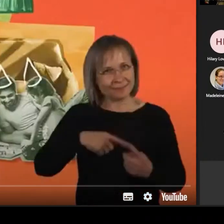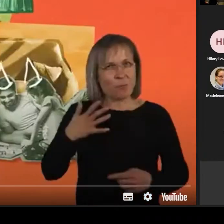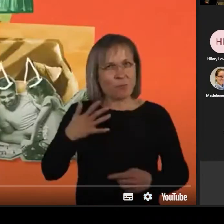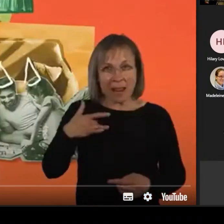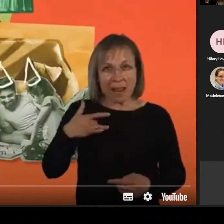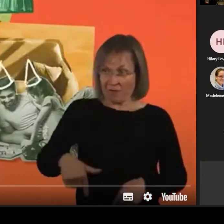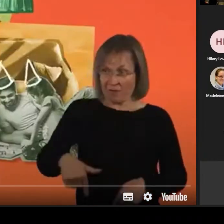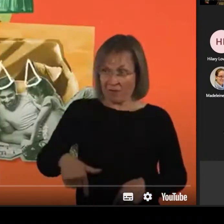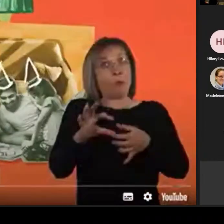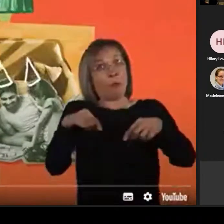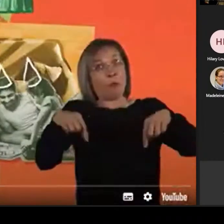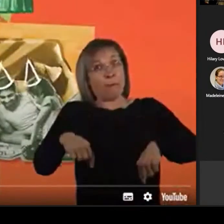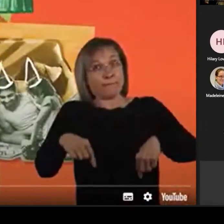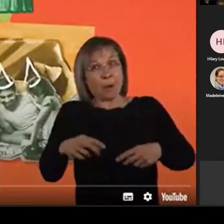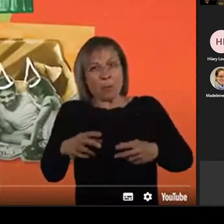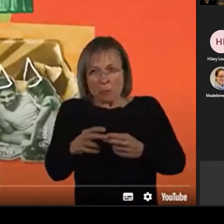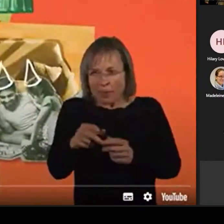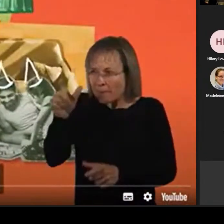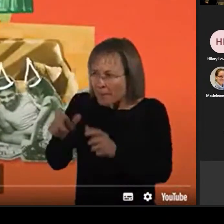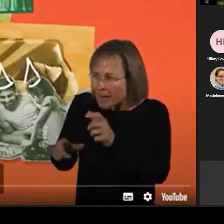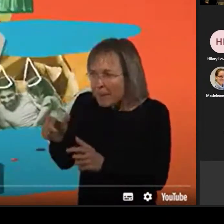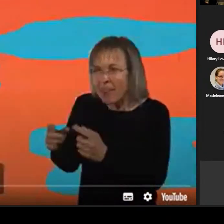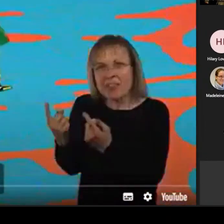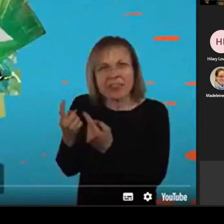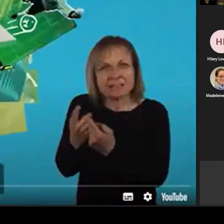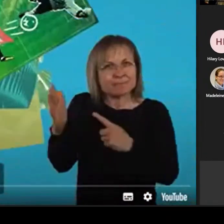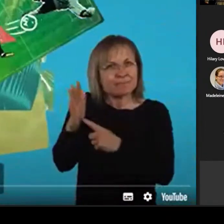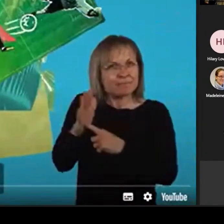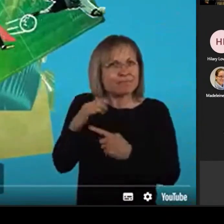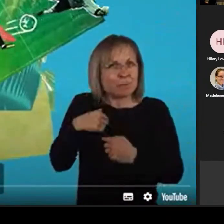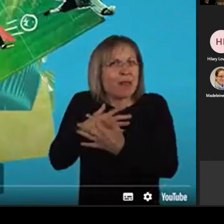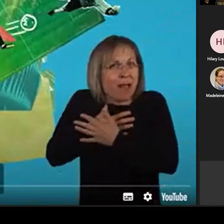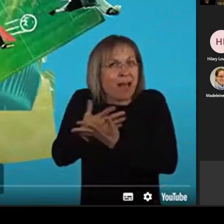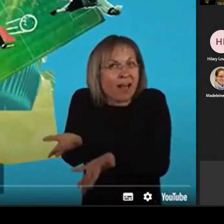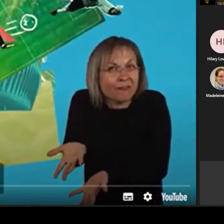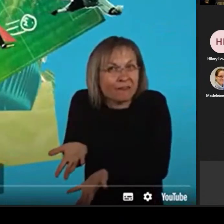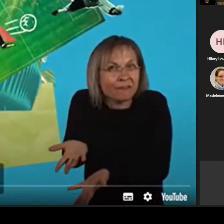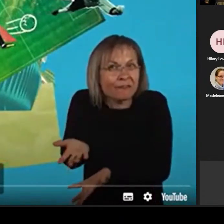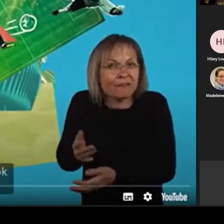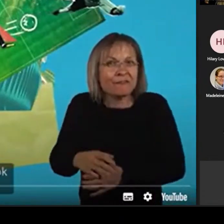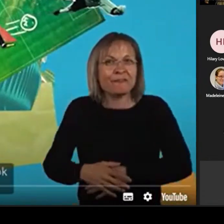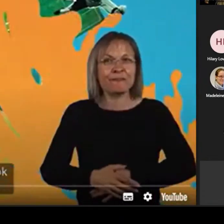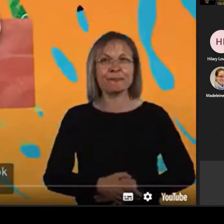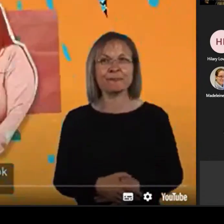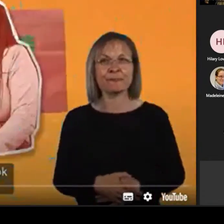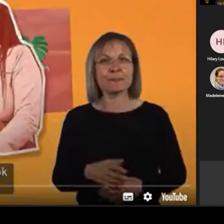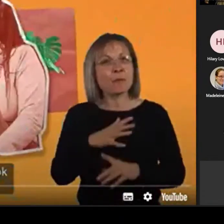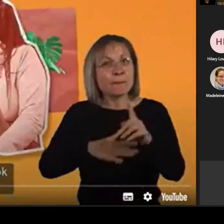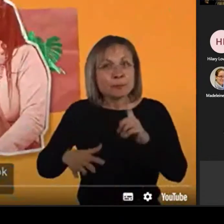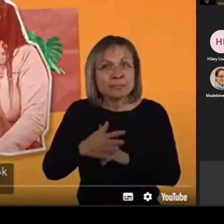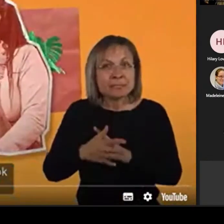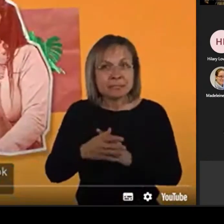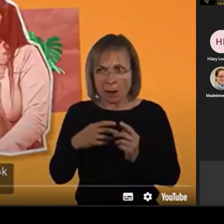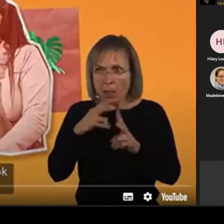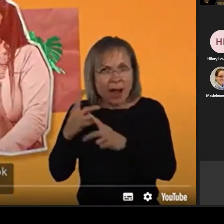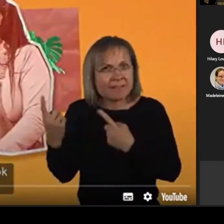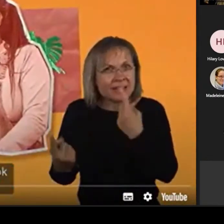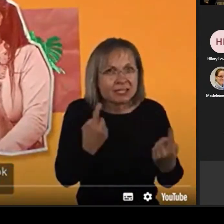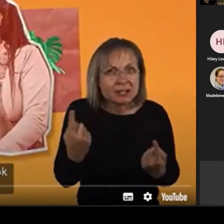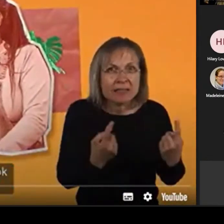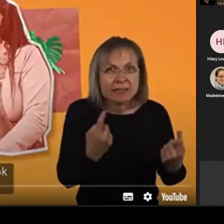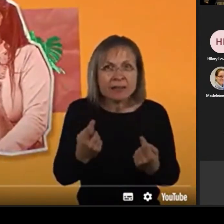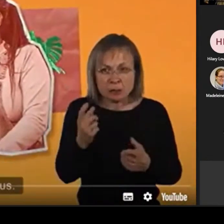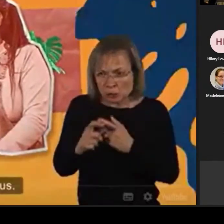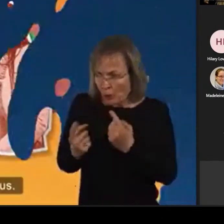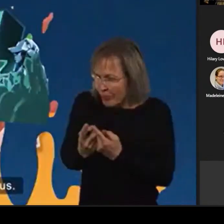We all want to live in the place we call home, with the people we love, in communities where we look out for